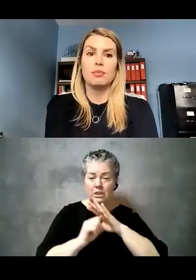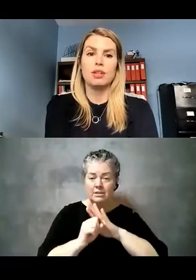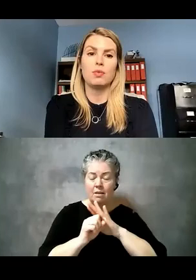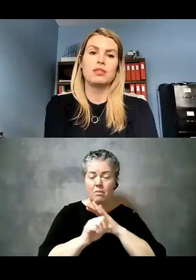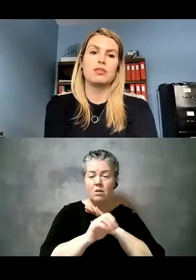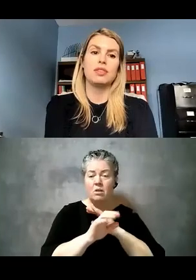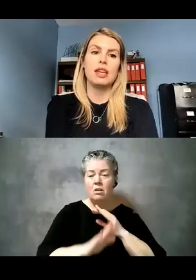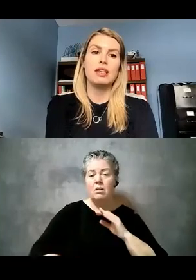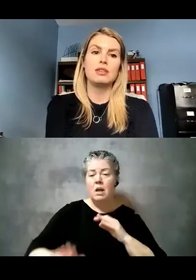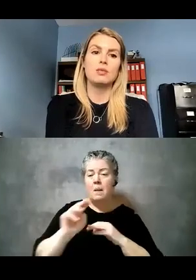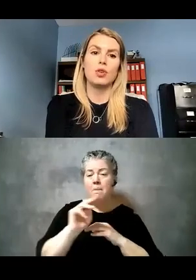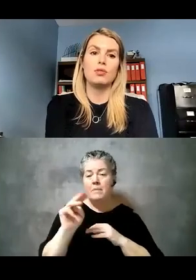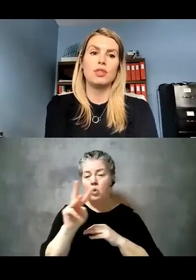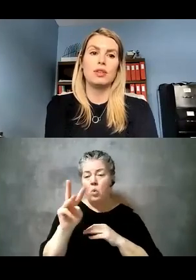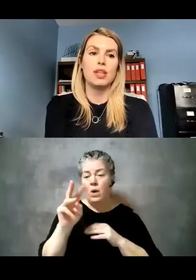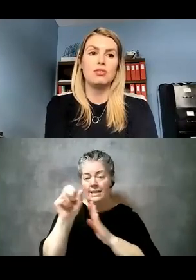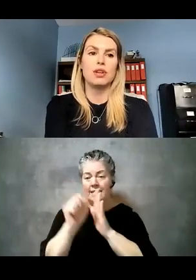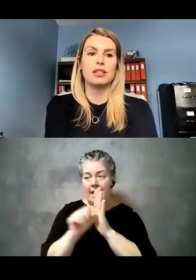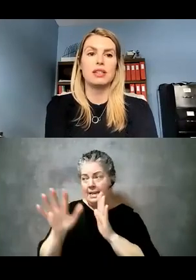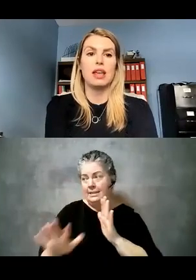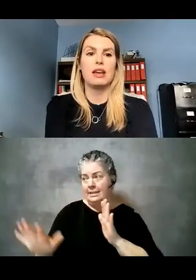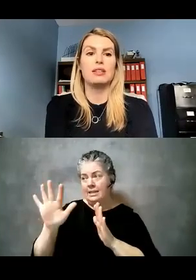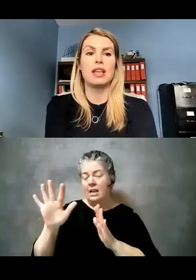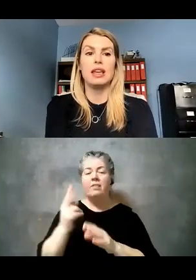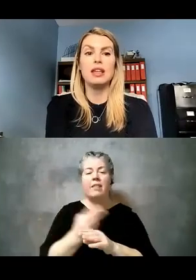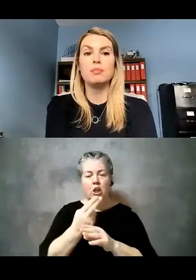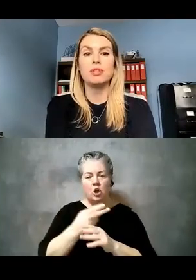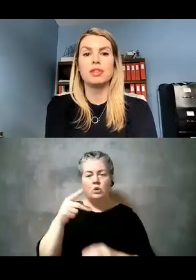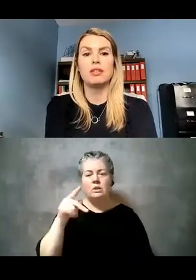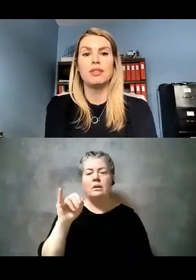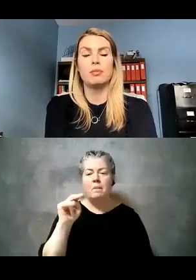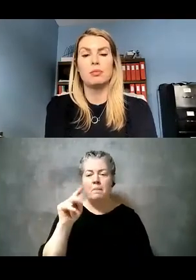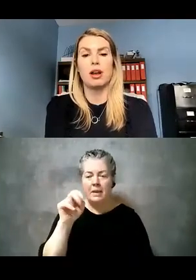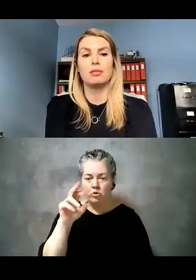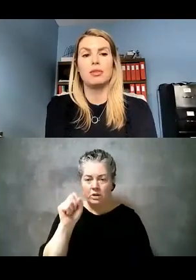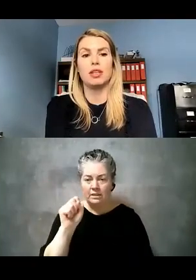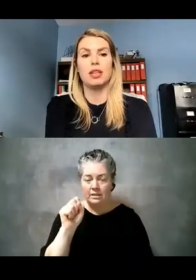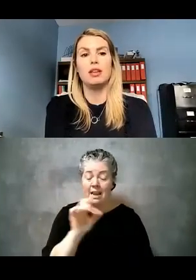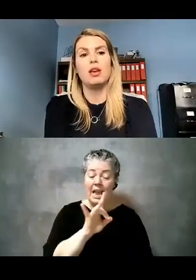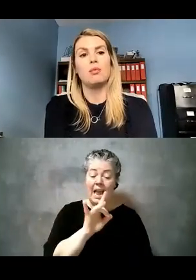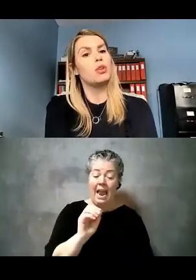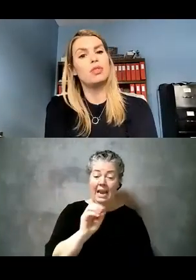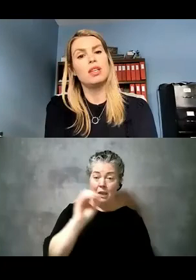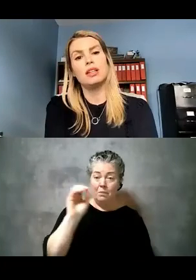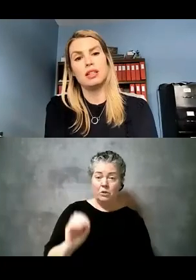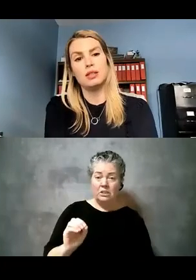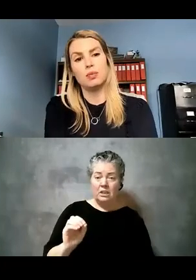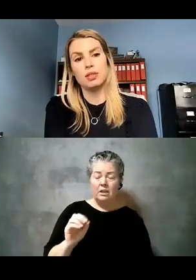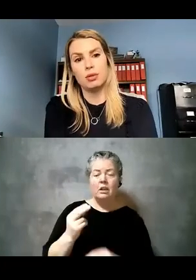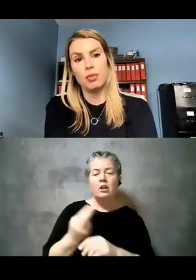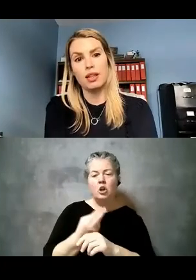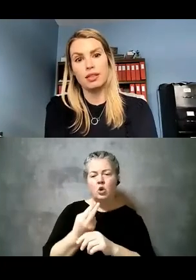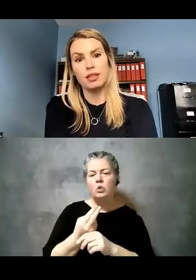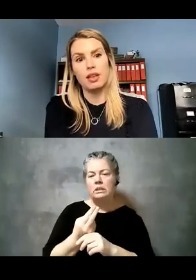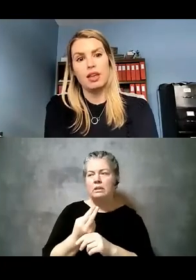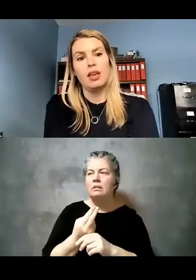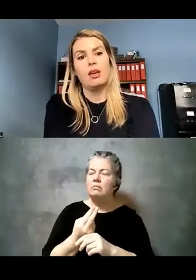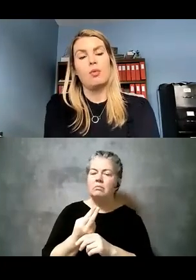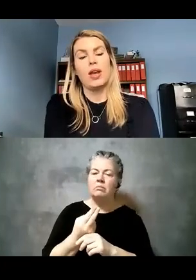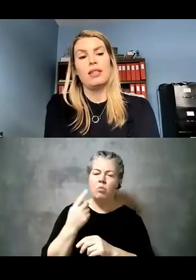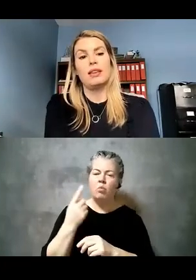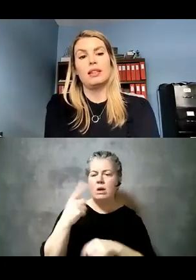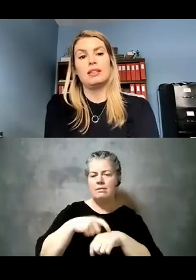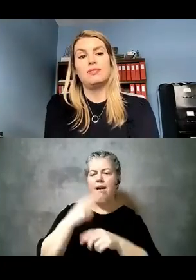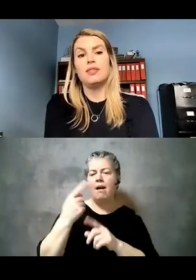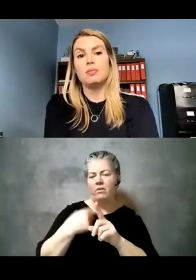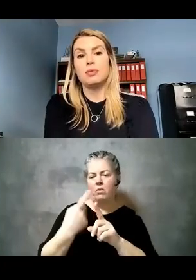several Midwestern states were using Pinterest, and 80% of them approximately were using it at least once per month,